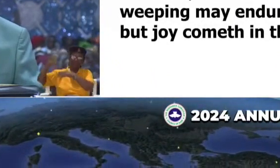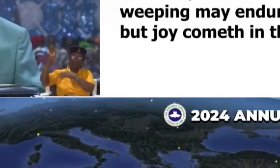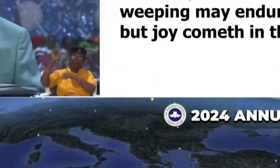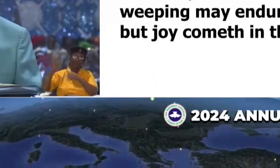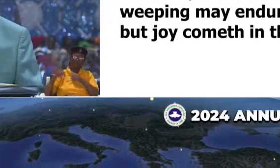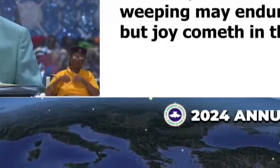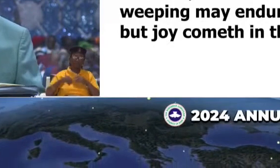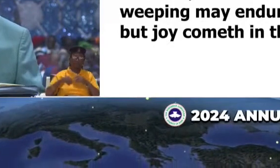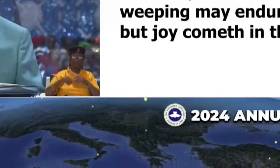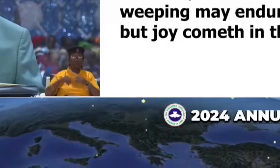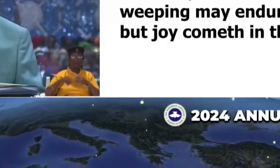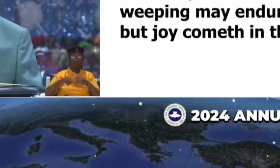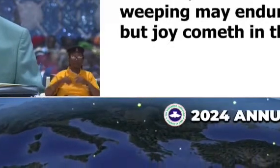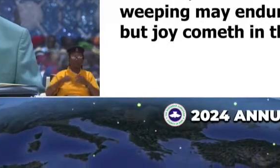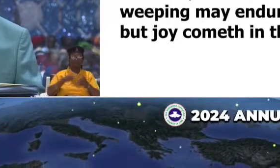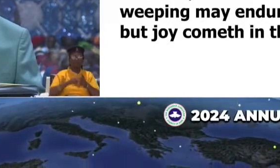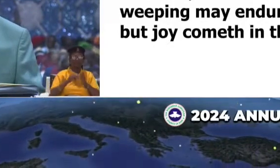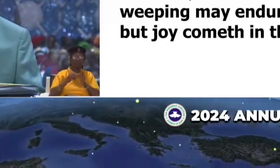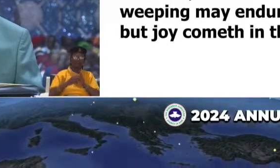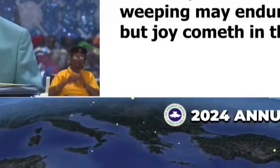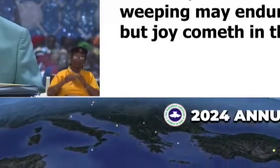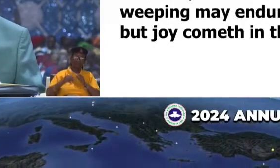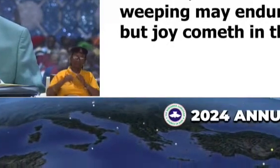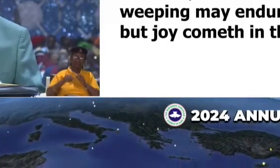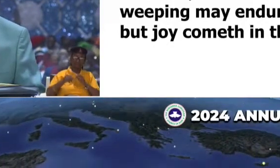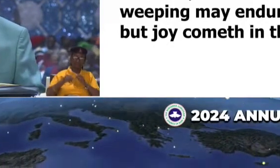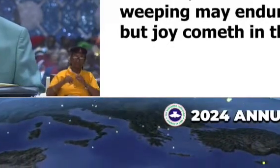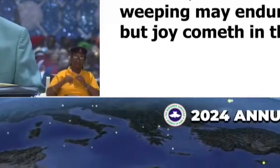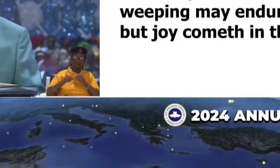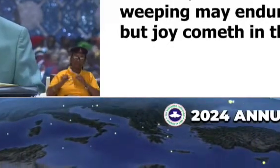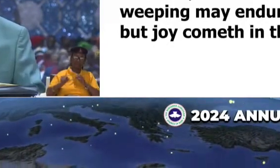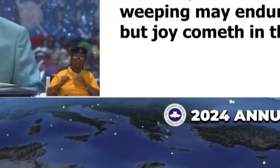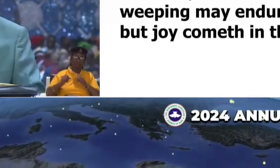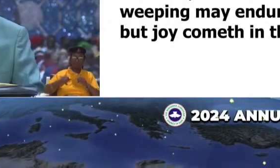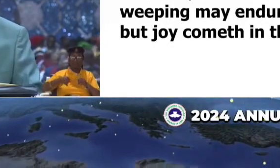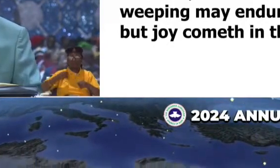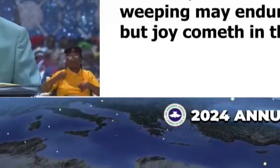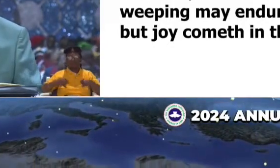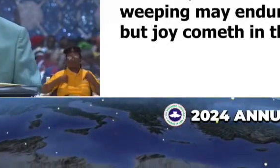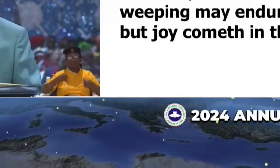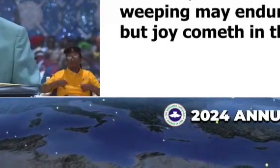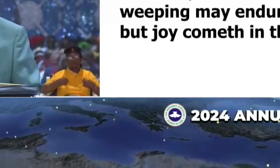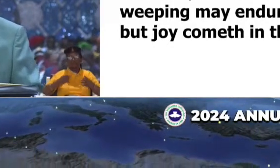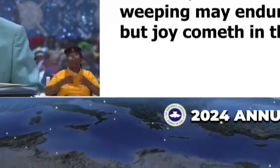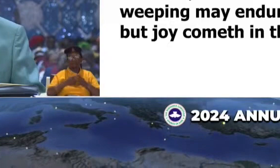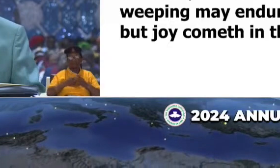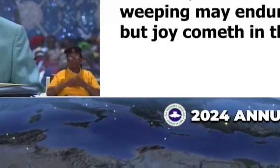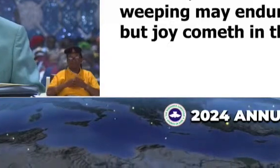means joy begins.